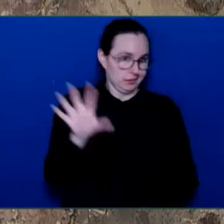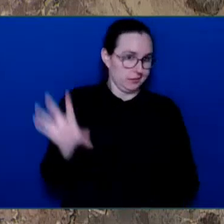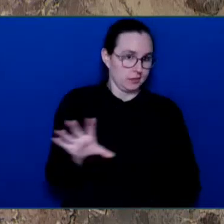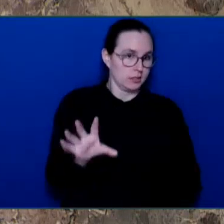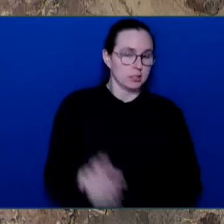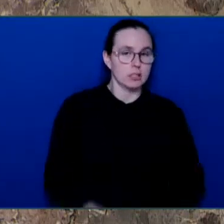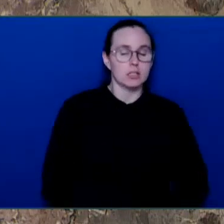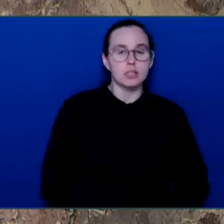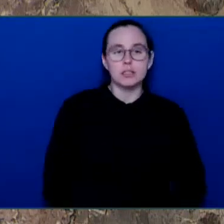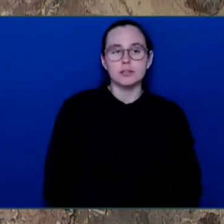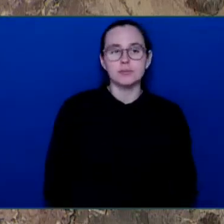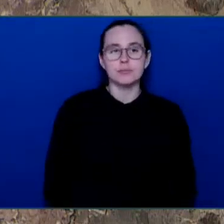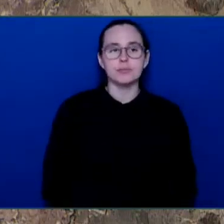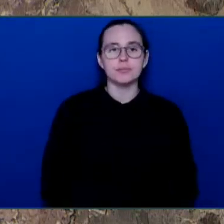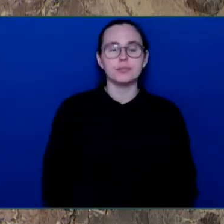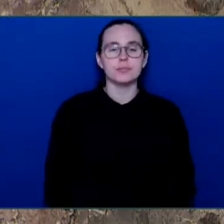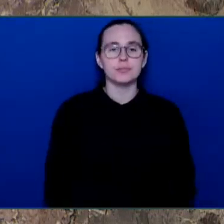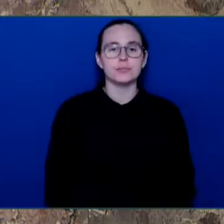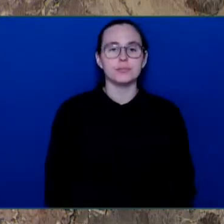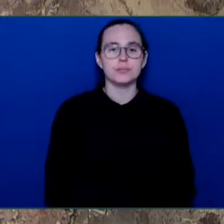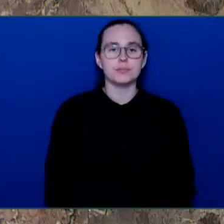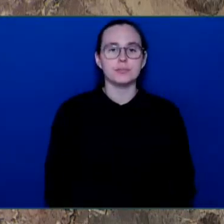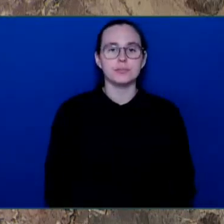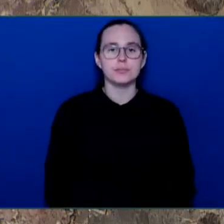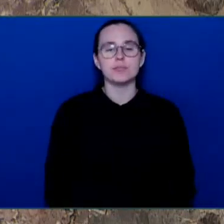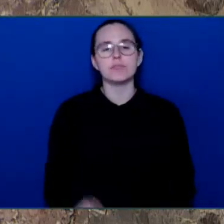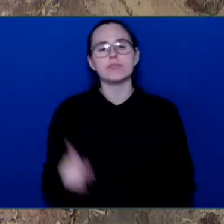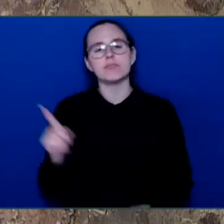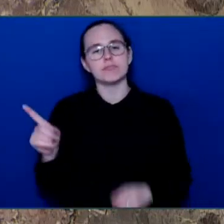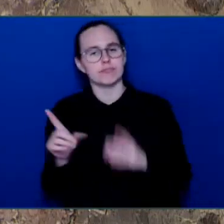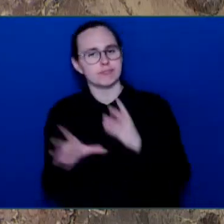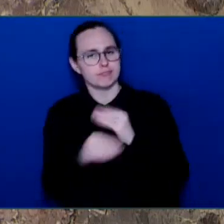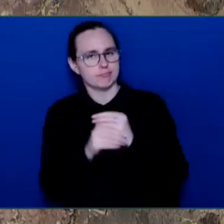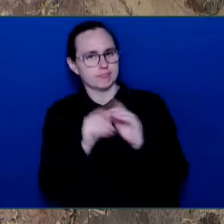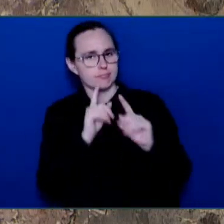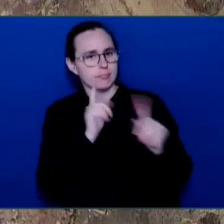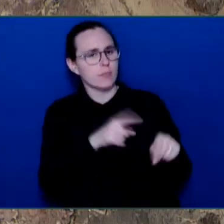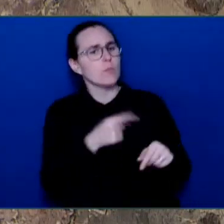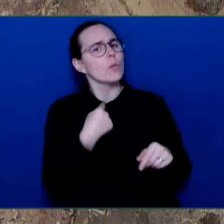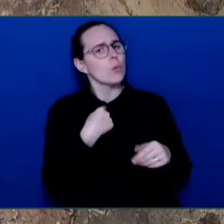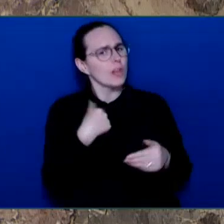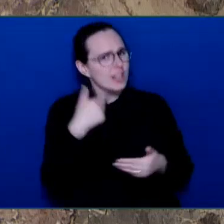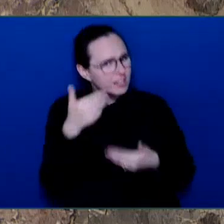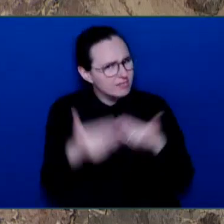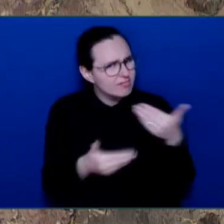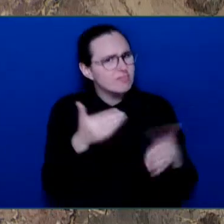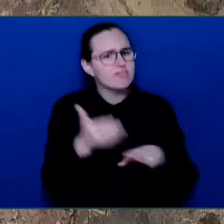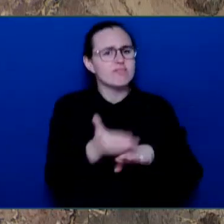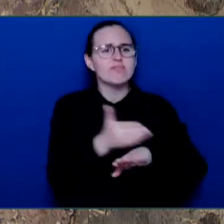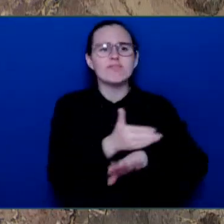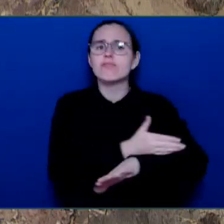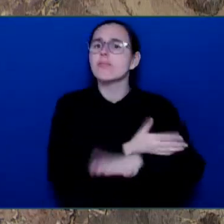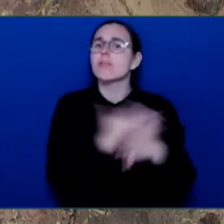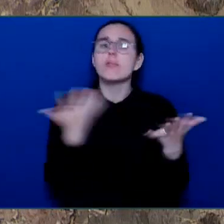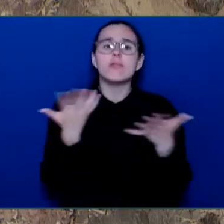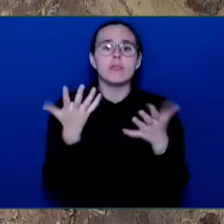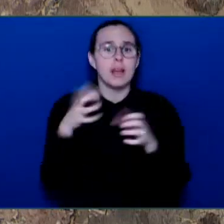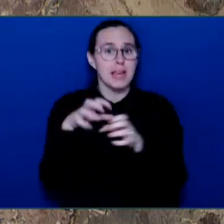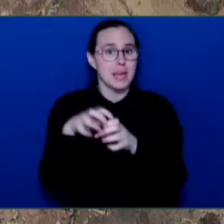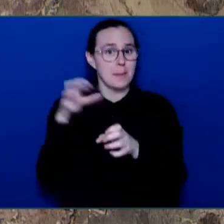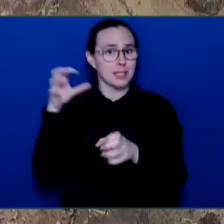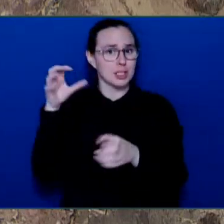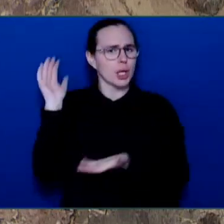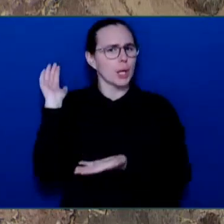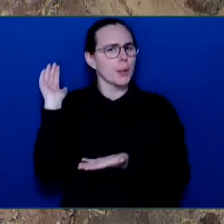made tremendous progress in reducing emissions in British Columbia. We exceeded our target for